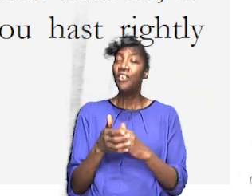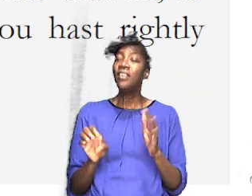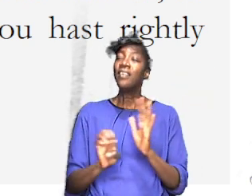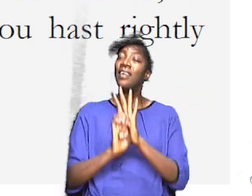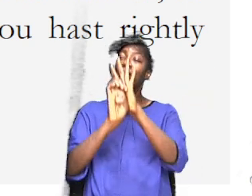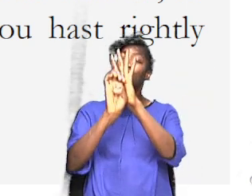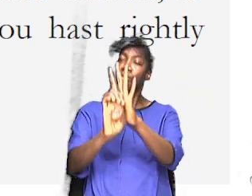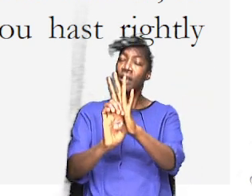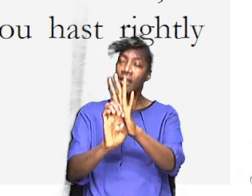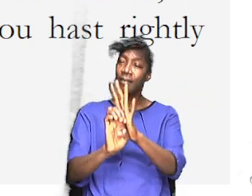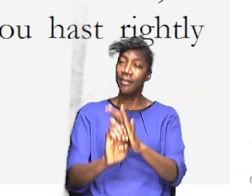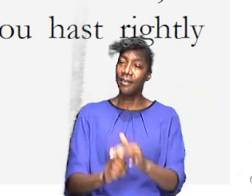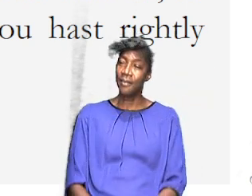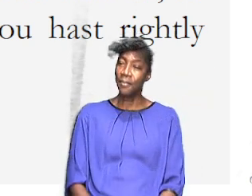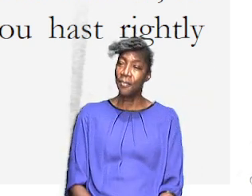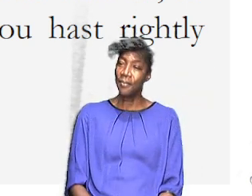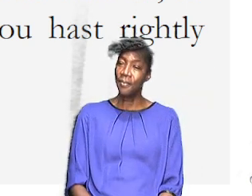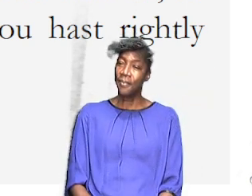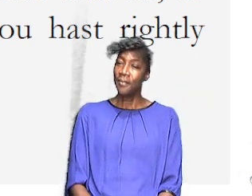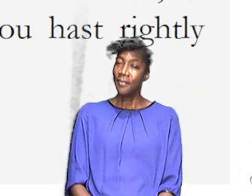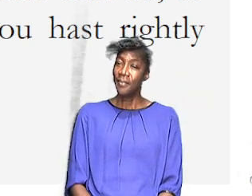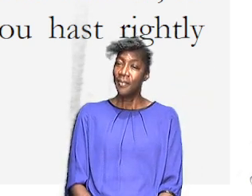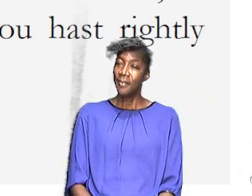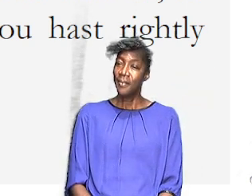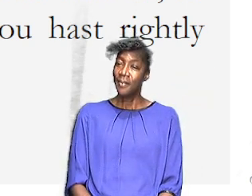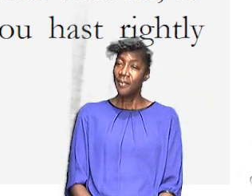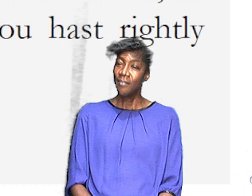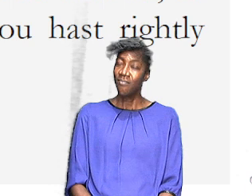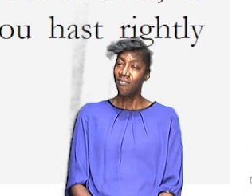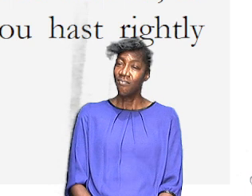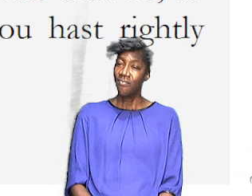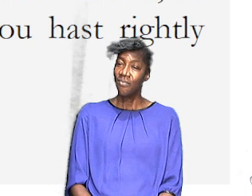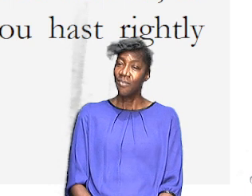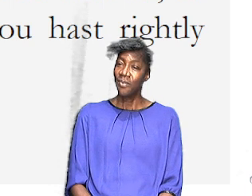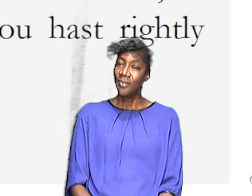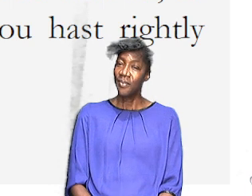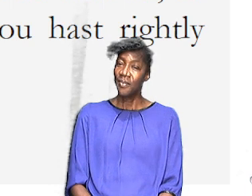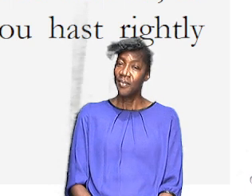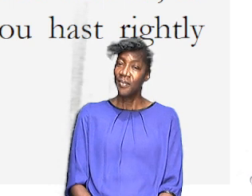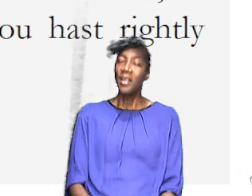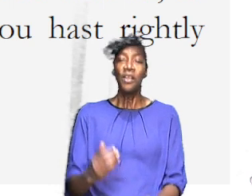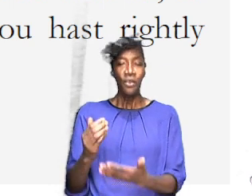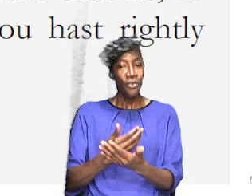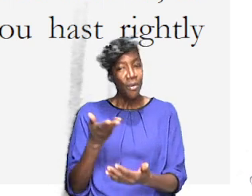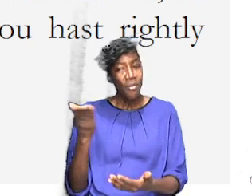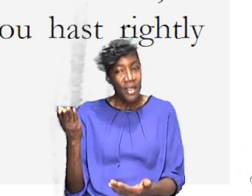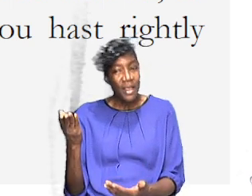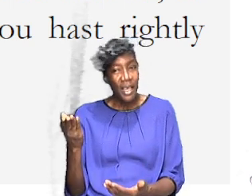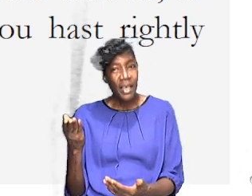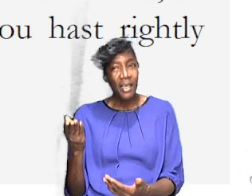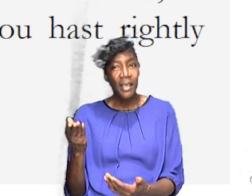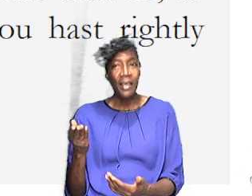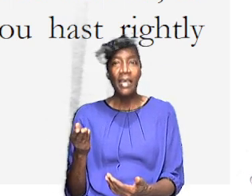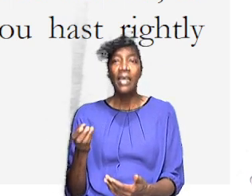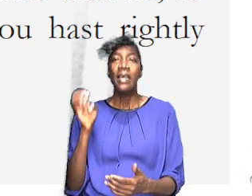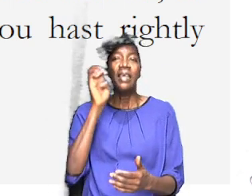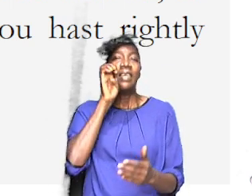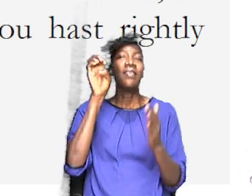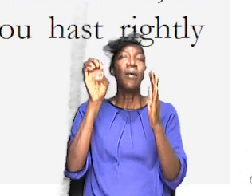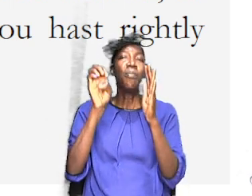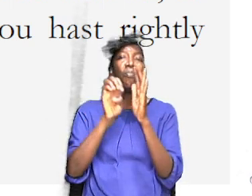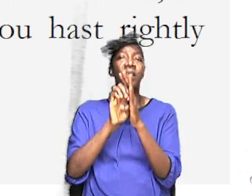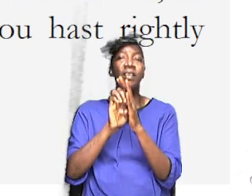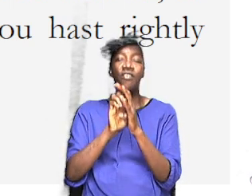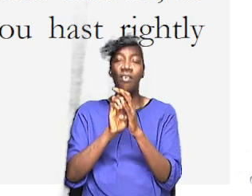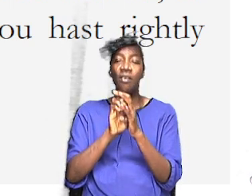expressed a parable that I find to be very powerful. Because really, it's a picture of all